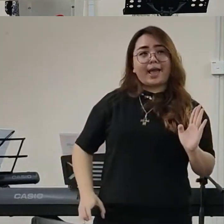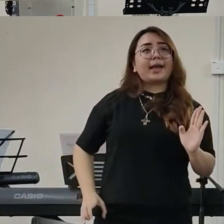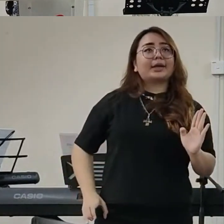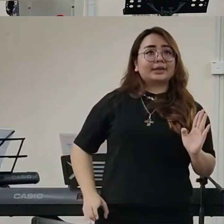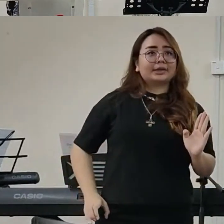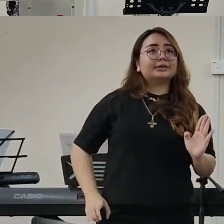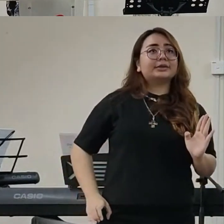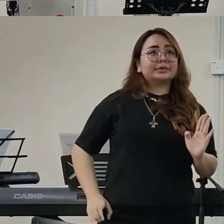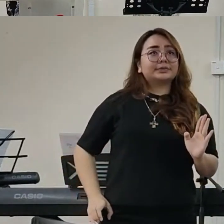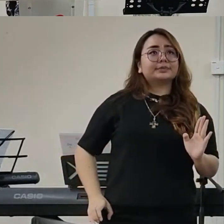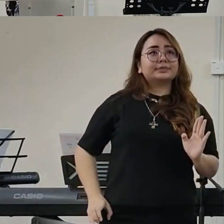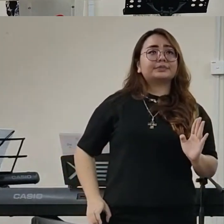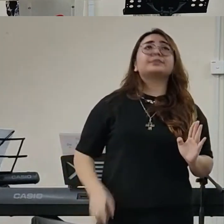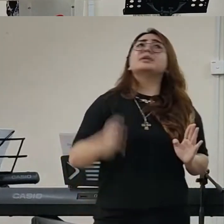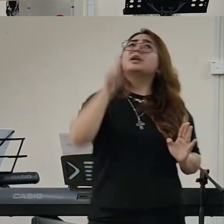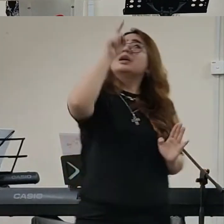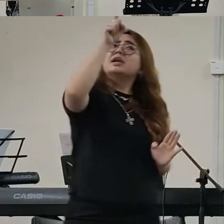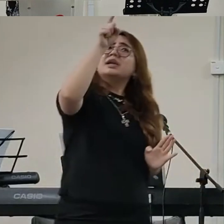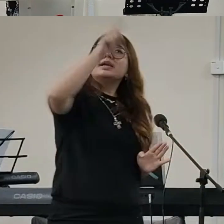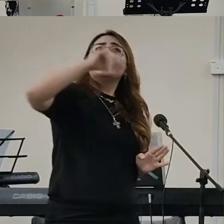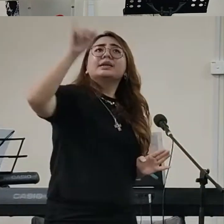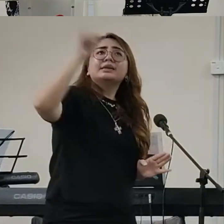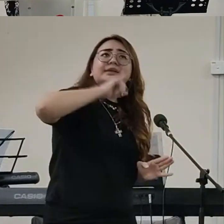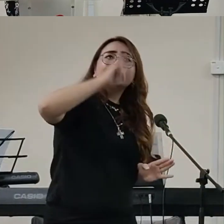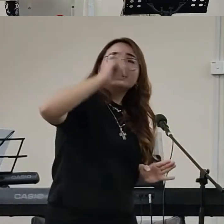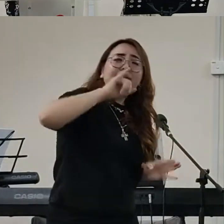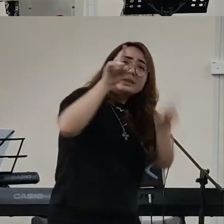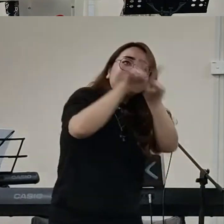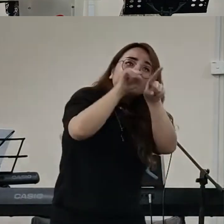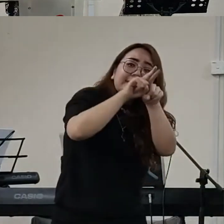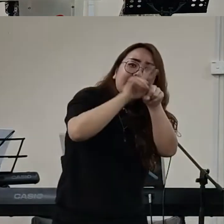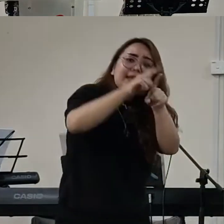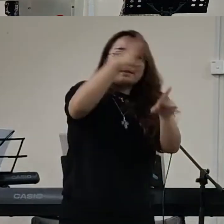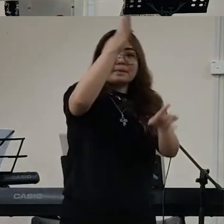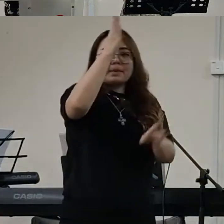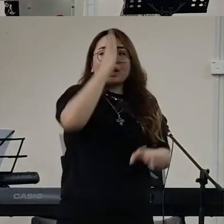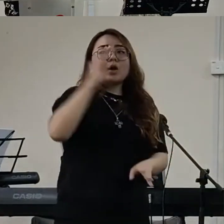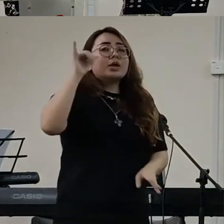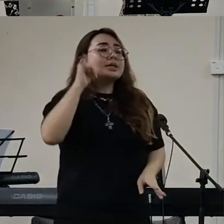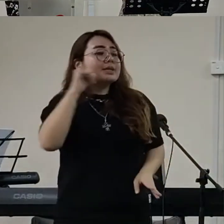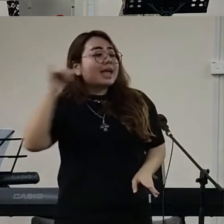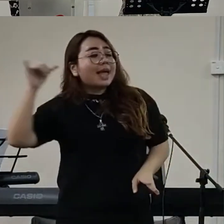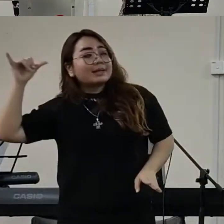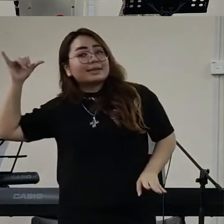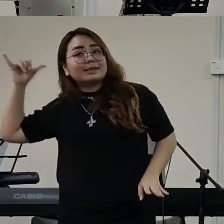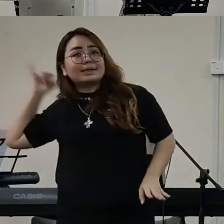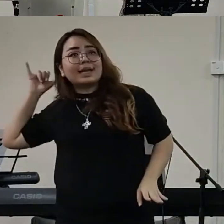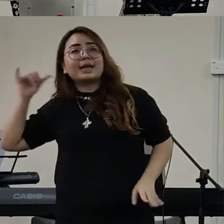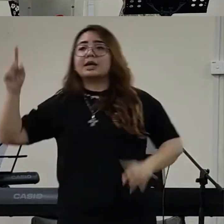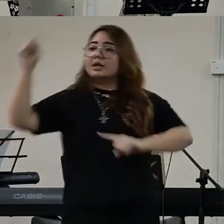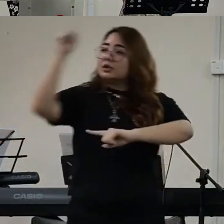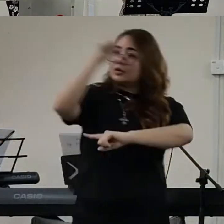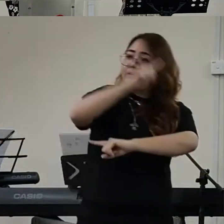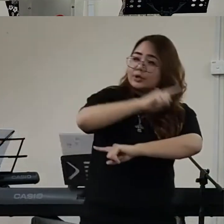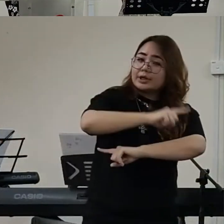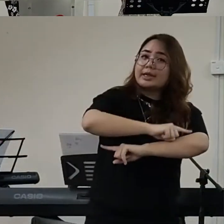amen? He's the same God yesterday, today, and tomorrow. So whatever God says, a lot of things, nearly